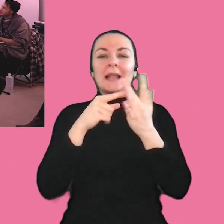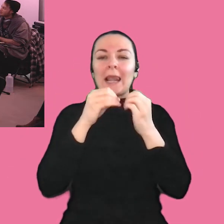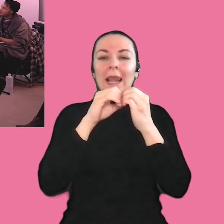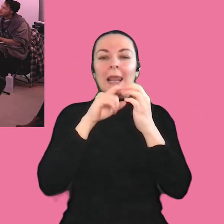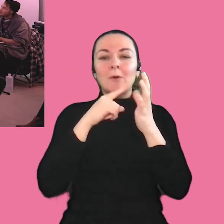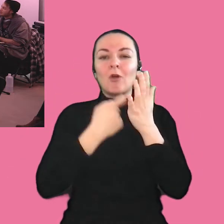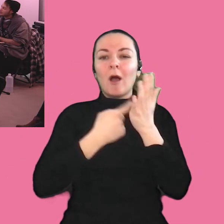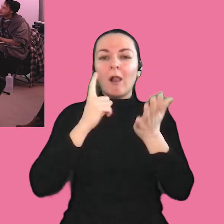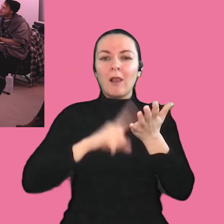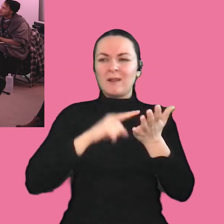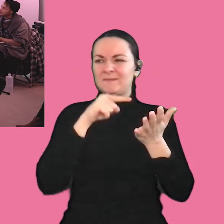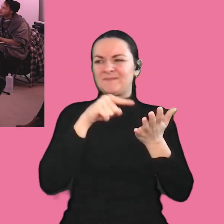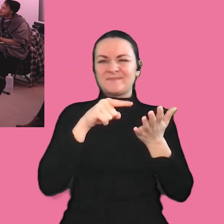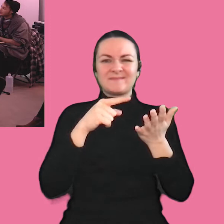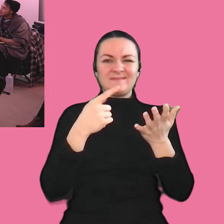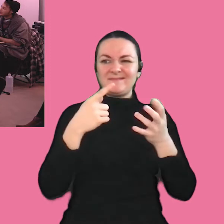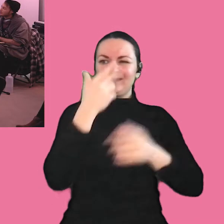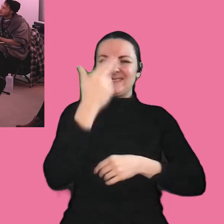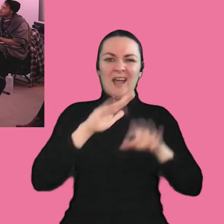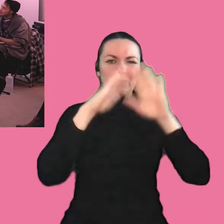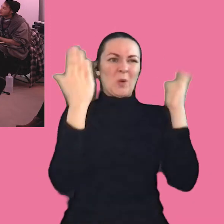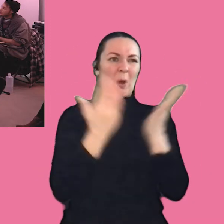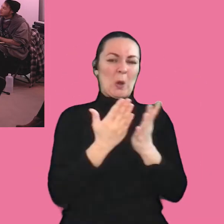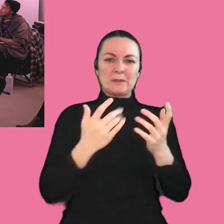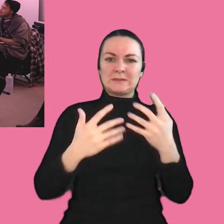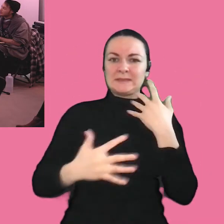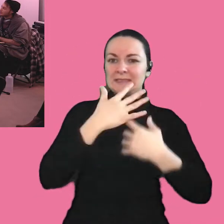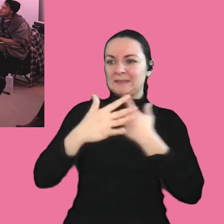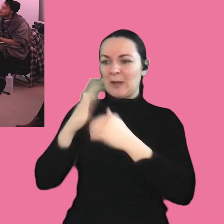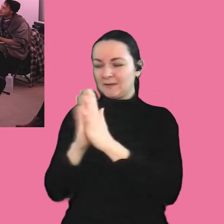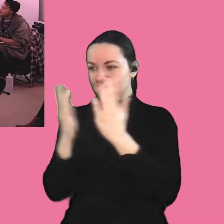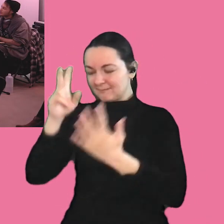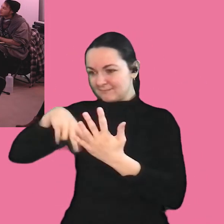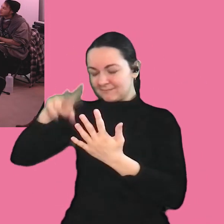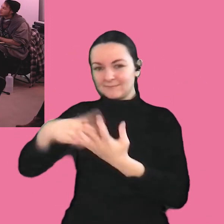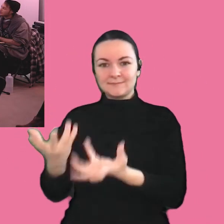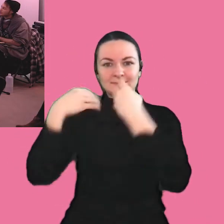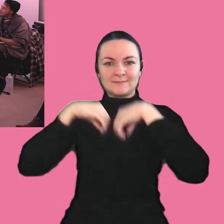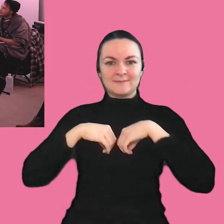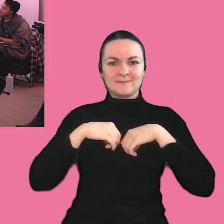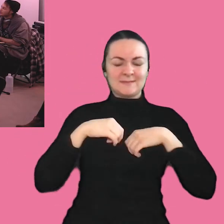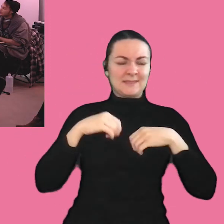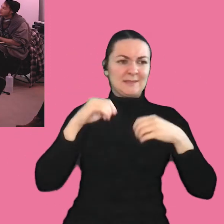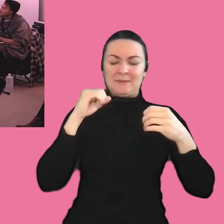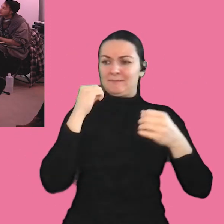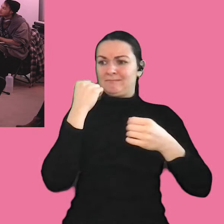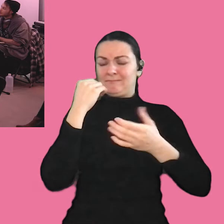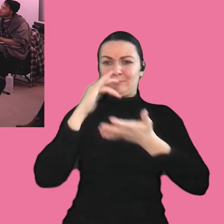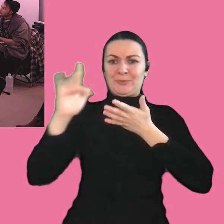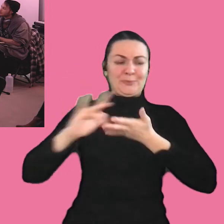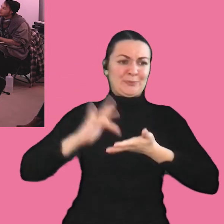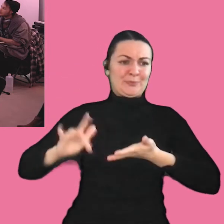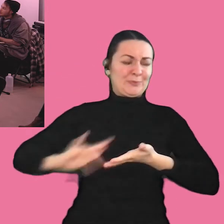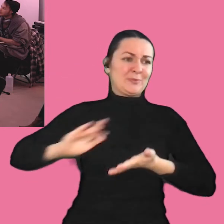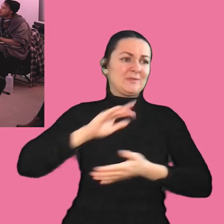person who was interviewing me said it's going to be very hard for someone like you to study here. And that was the experience I had. It was very